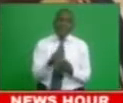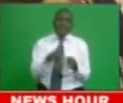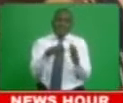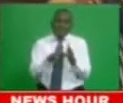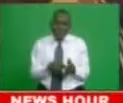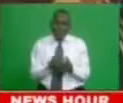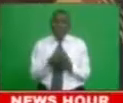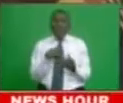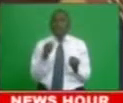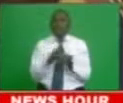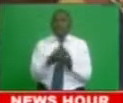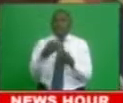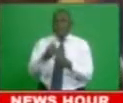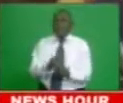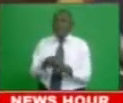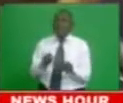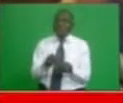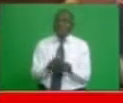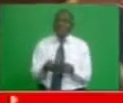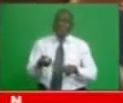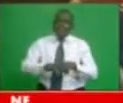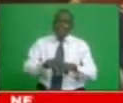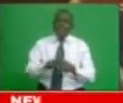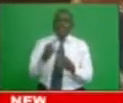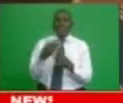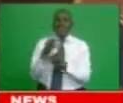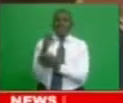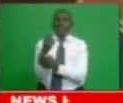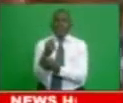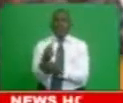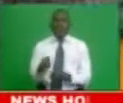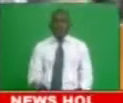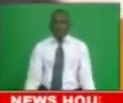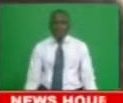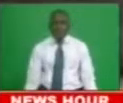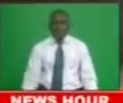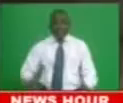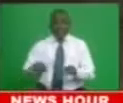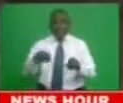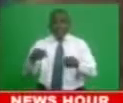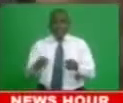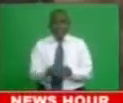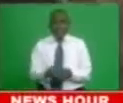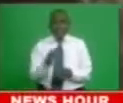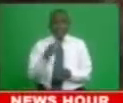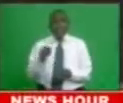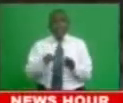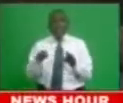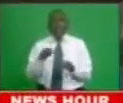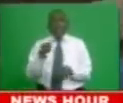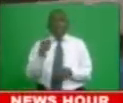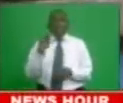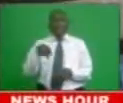to generate more income and therefore increase shareholder value. the acting manager of the WAB branch of the